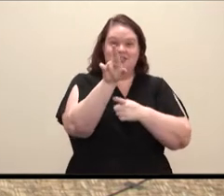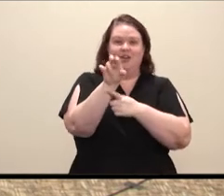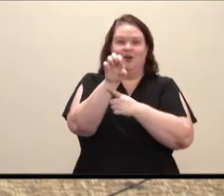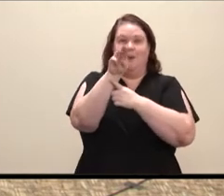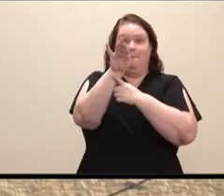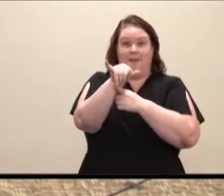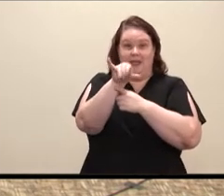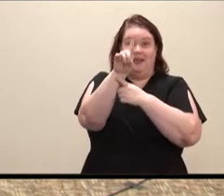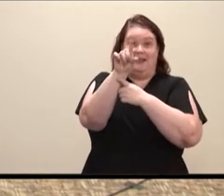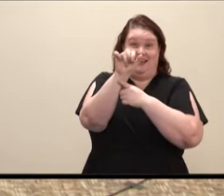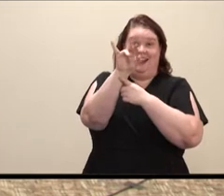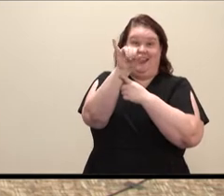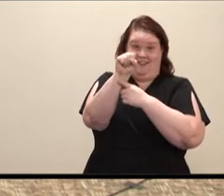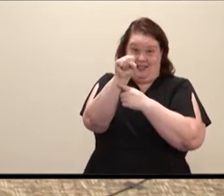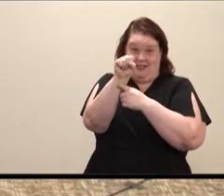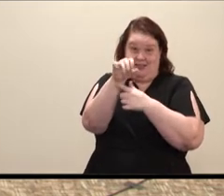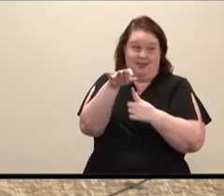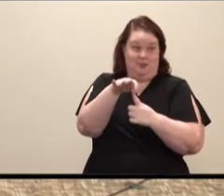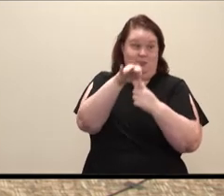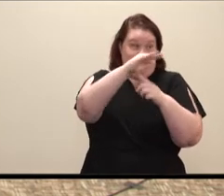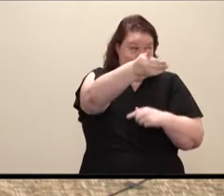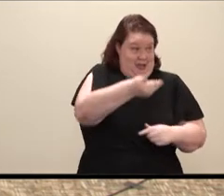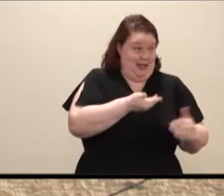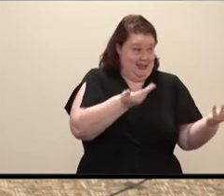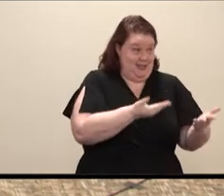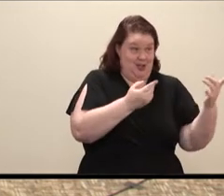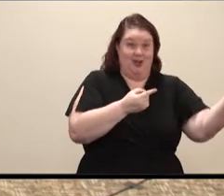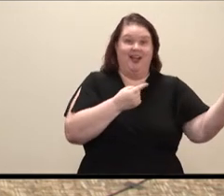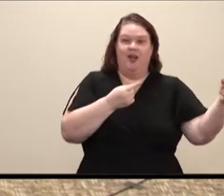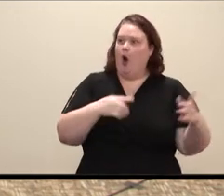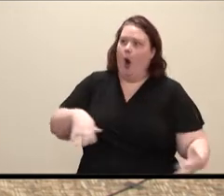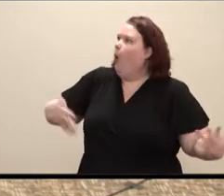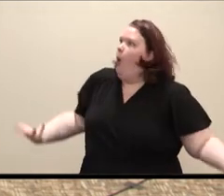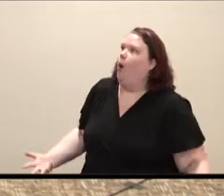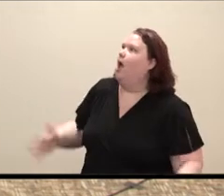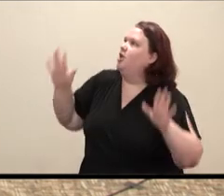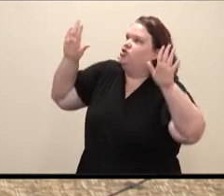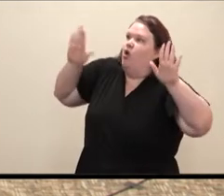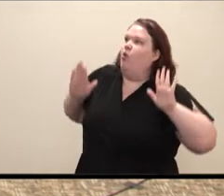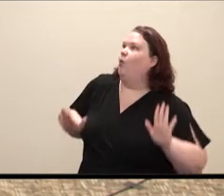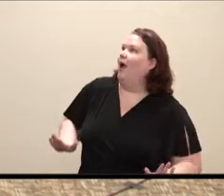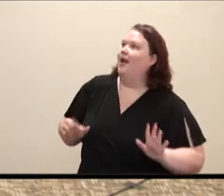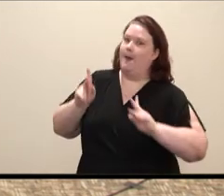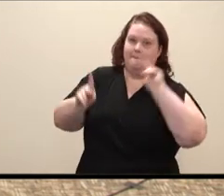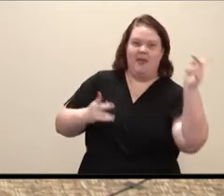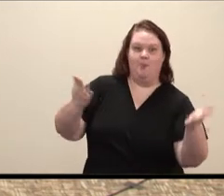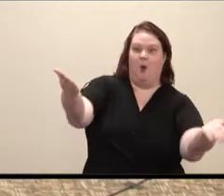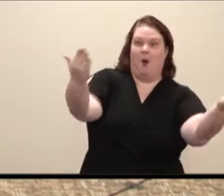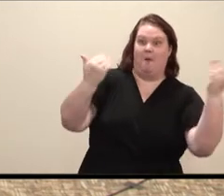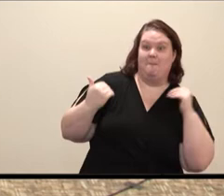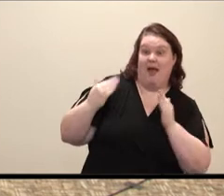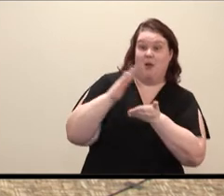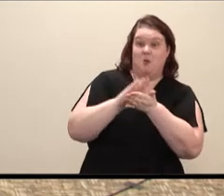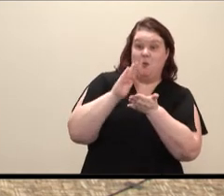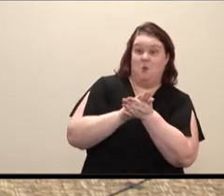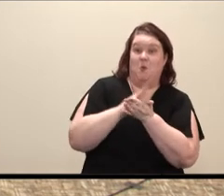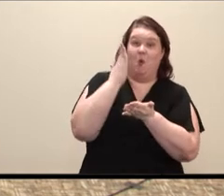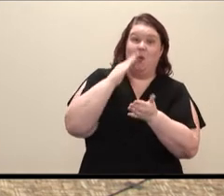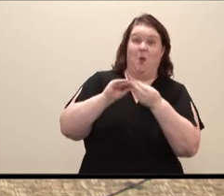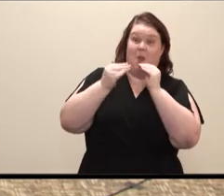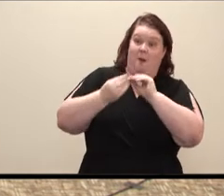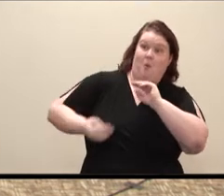is a special guest here tonight. He was in our group, and we're all like, oh, this is so great. All these people are coming back. The school's not big enough.